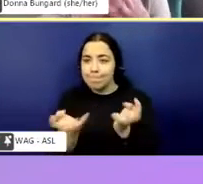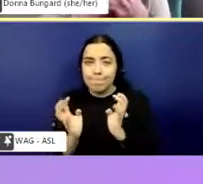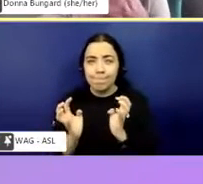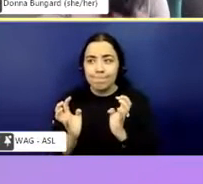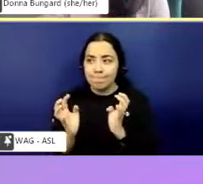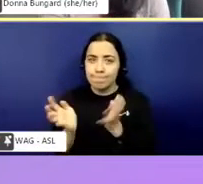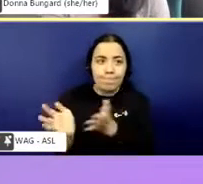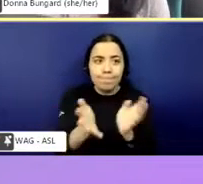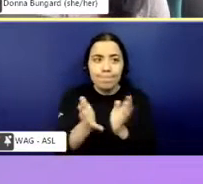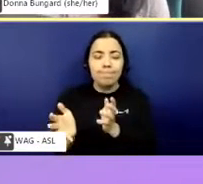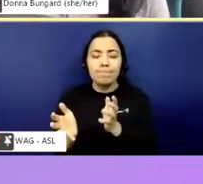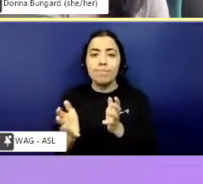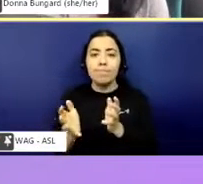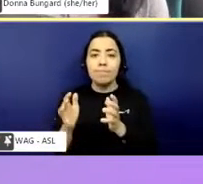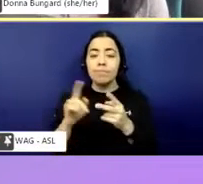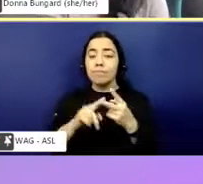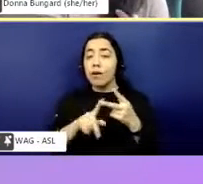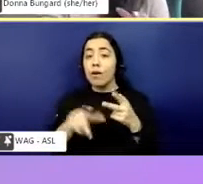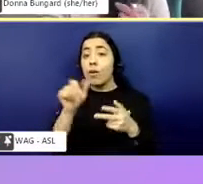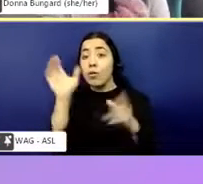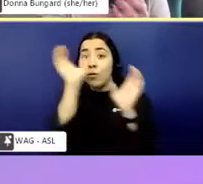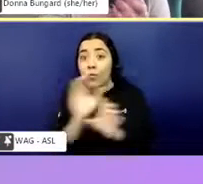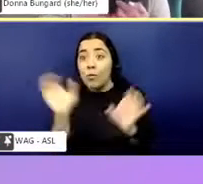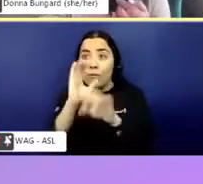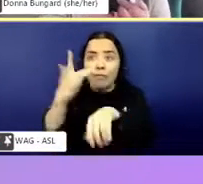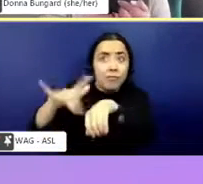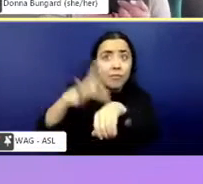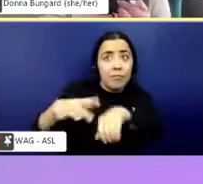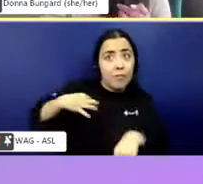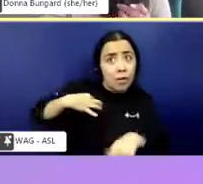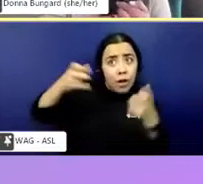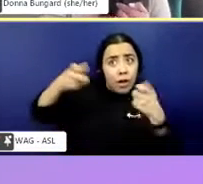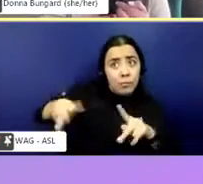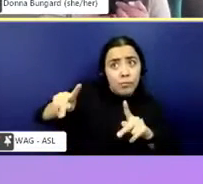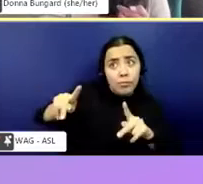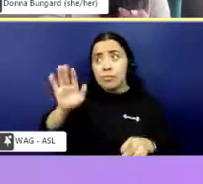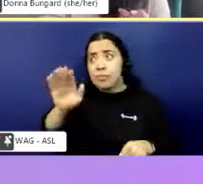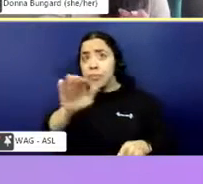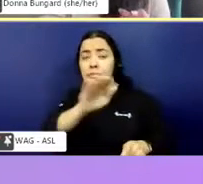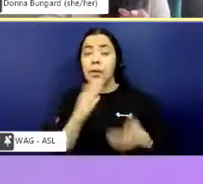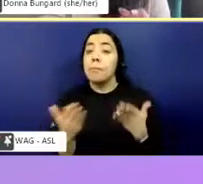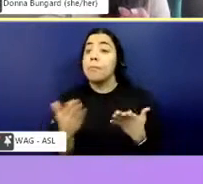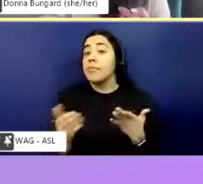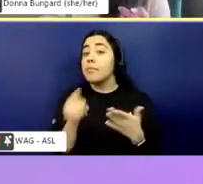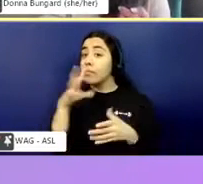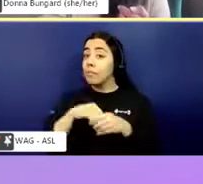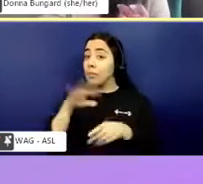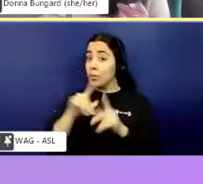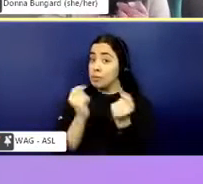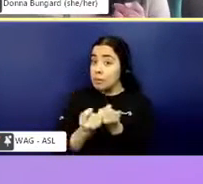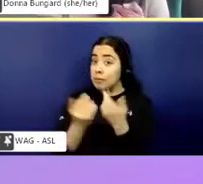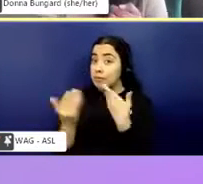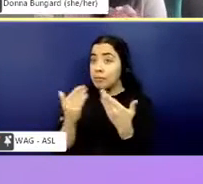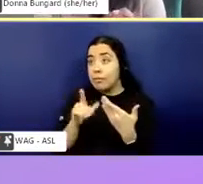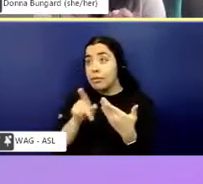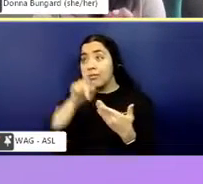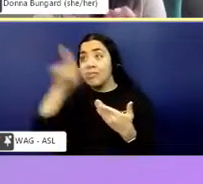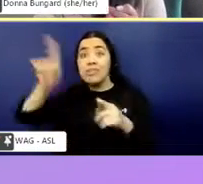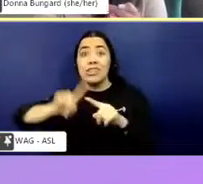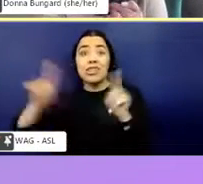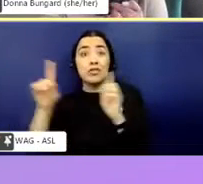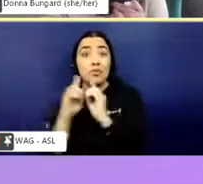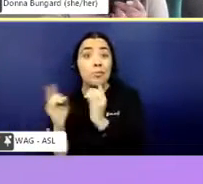And then again, looking for volunteer opportunities. Who, maybe they're not on your team. Maybe it's not your